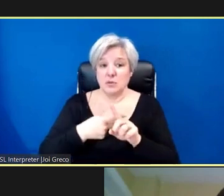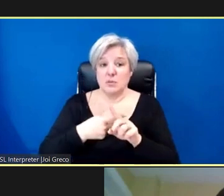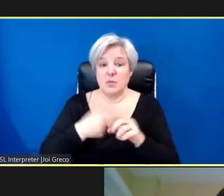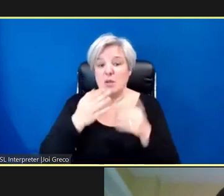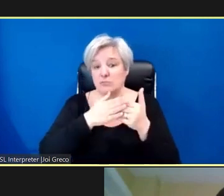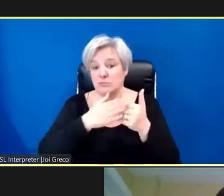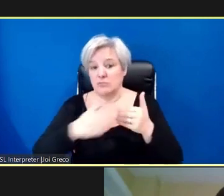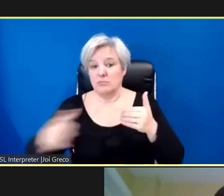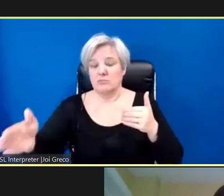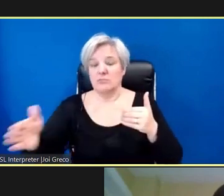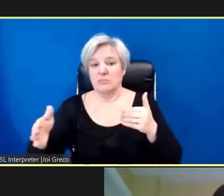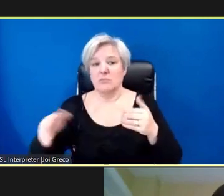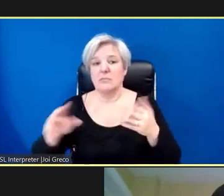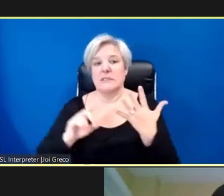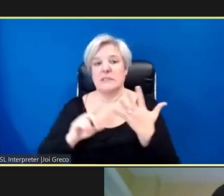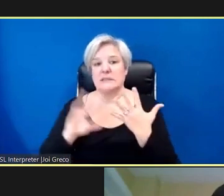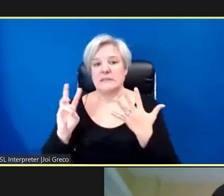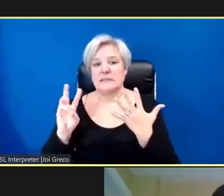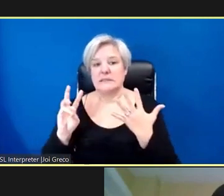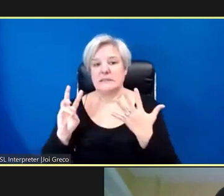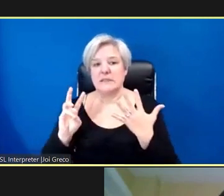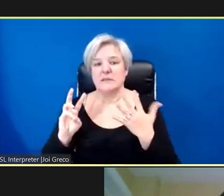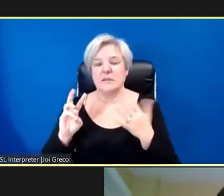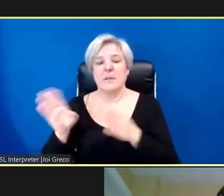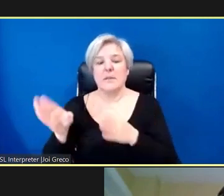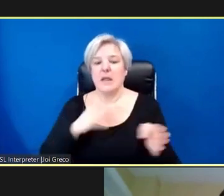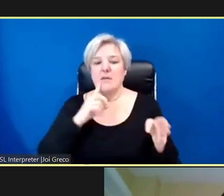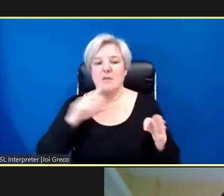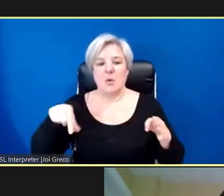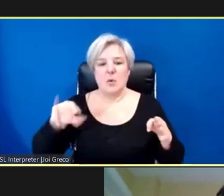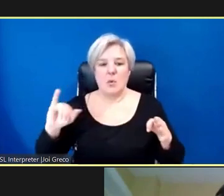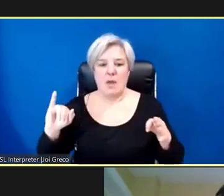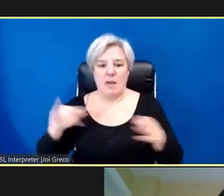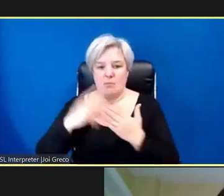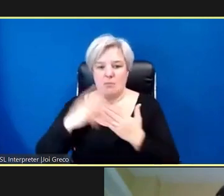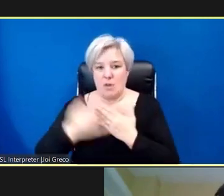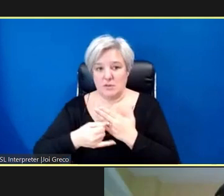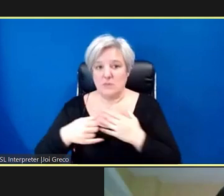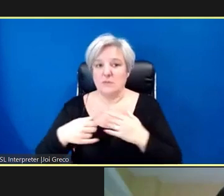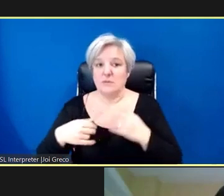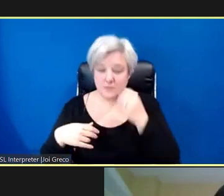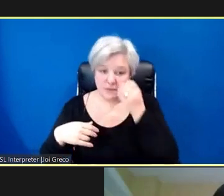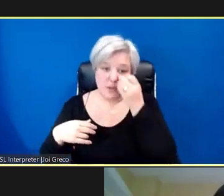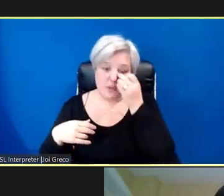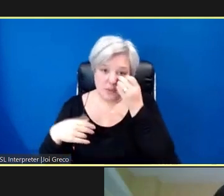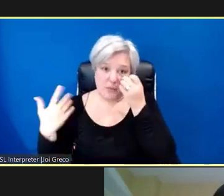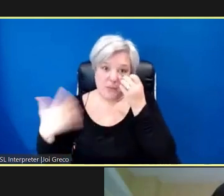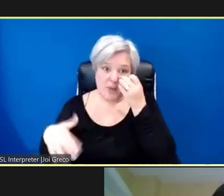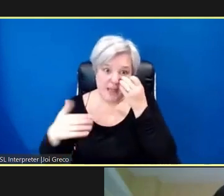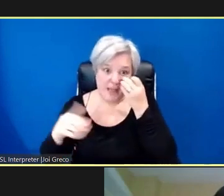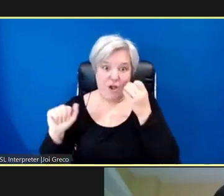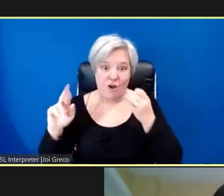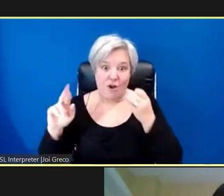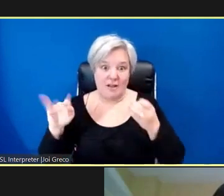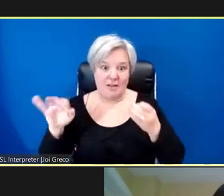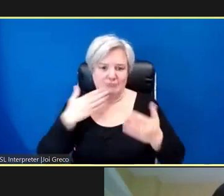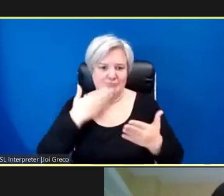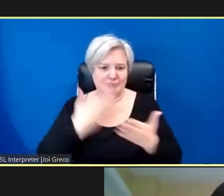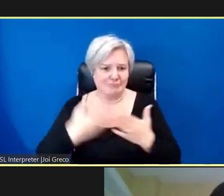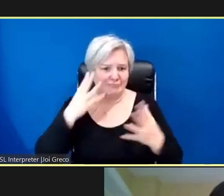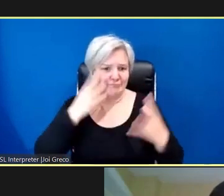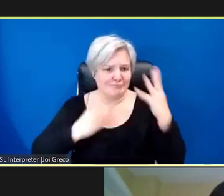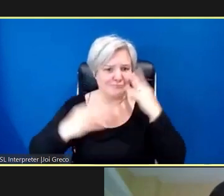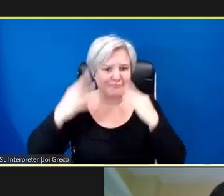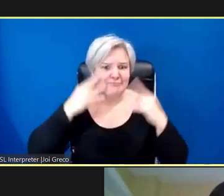going forward. And number 6, plans for QI project. So I think Arlene has some beautiful experience,